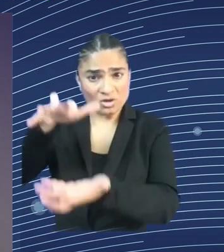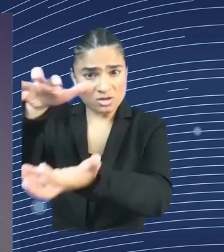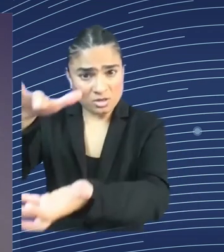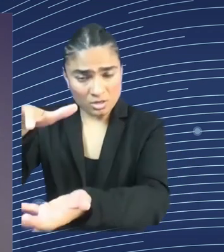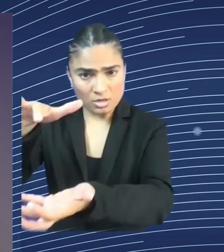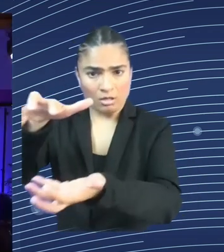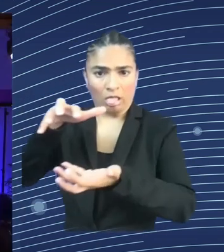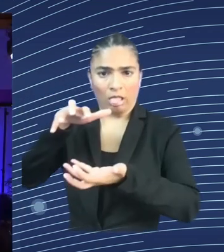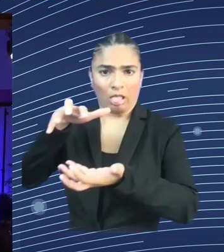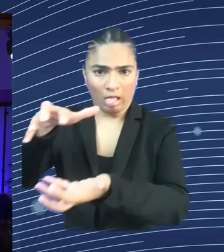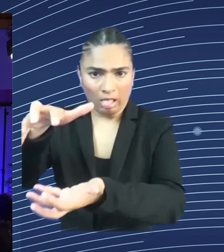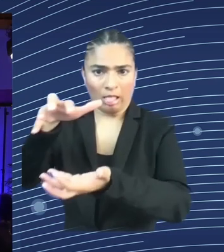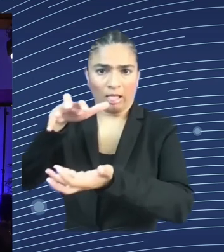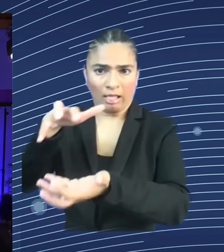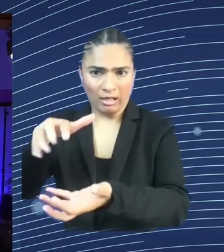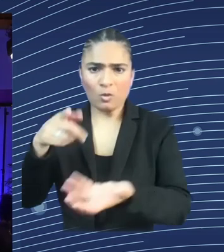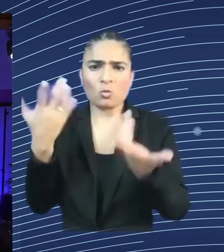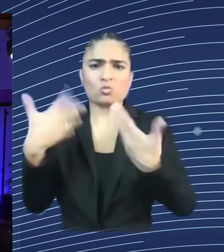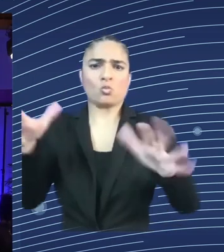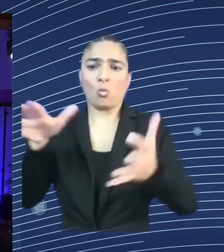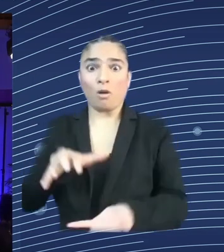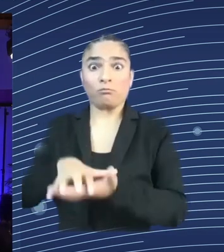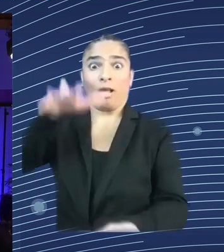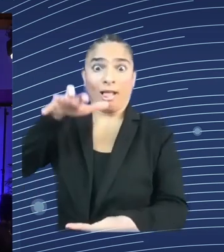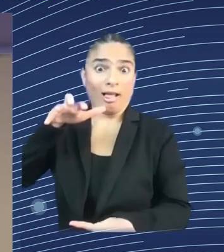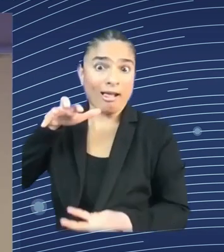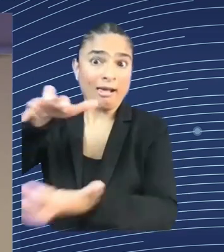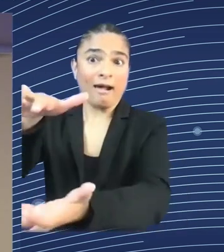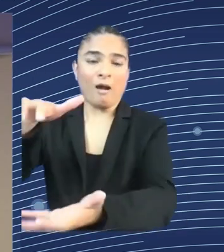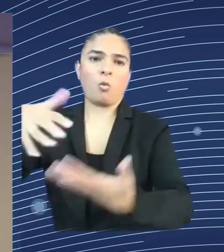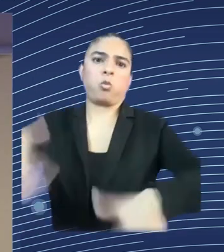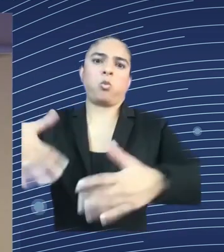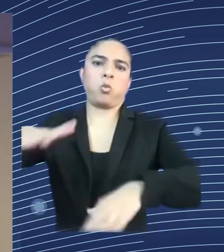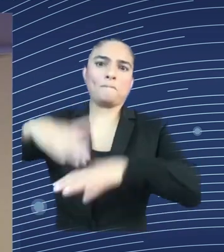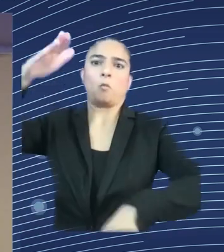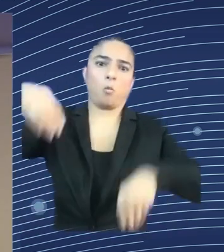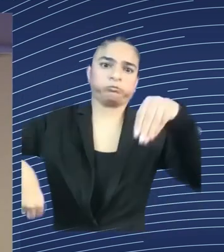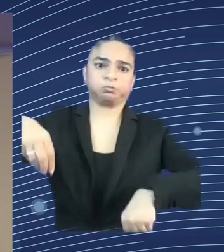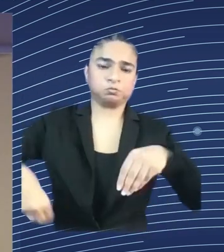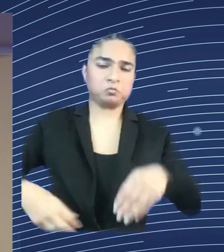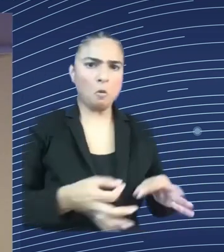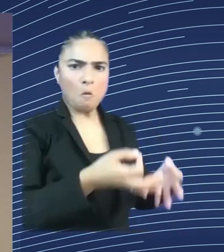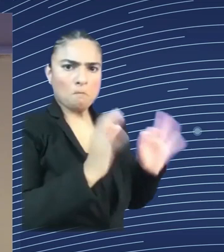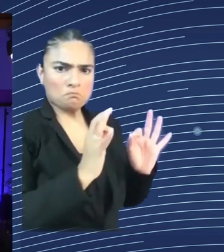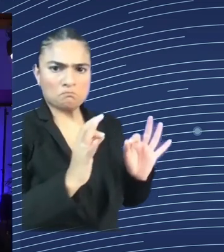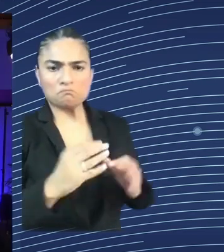All right, excellent. Can I add something about IMPS? Even if I